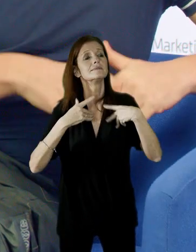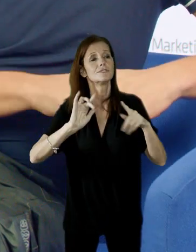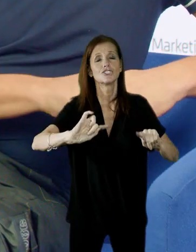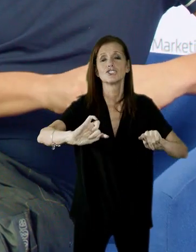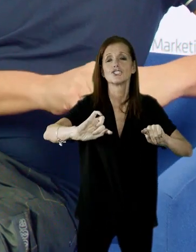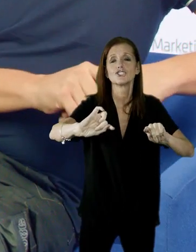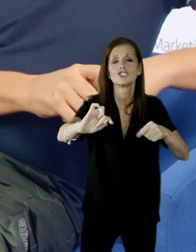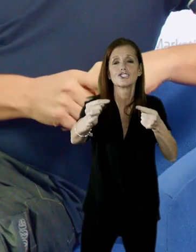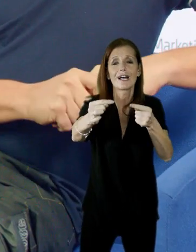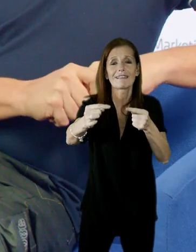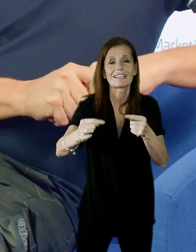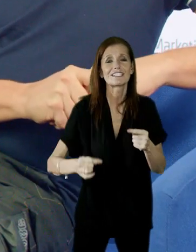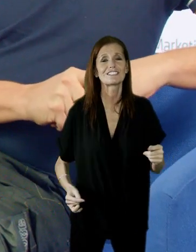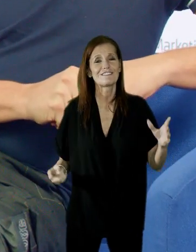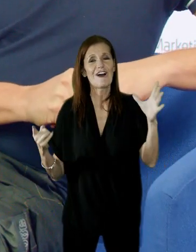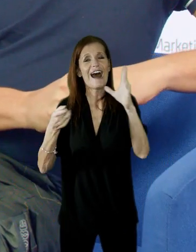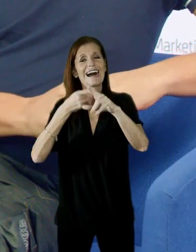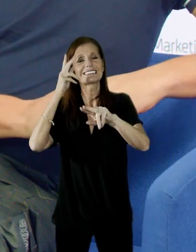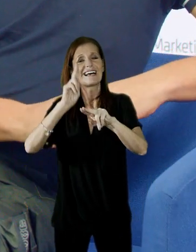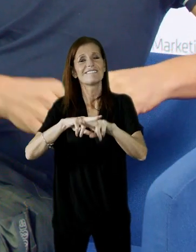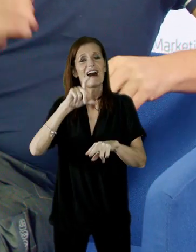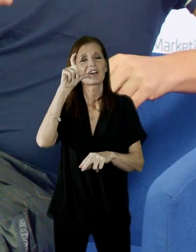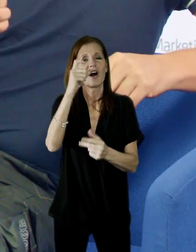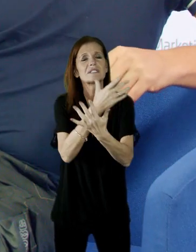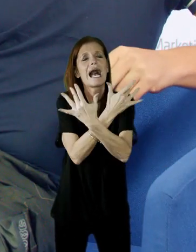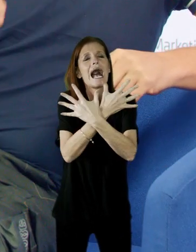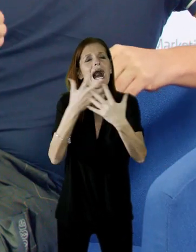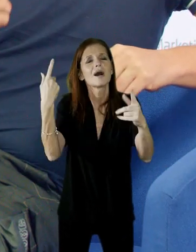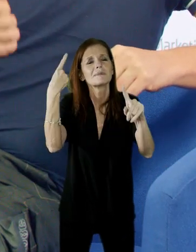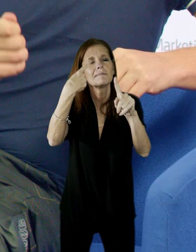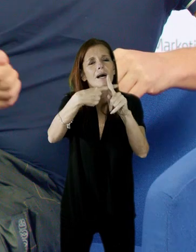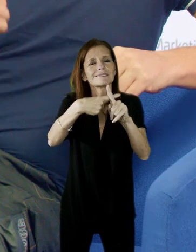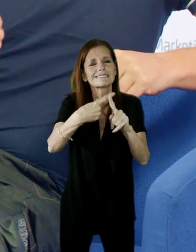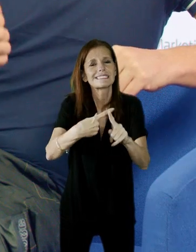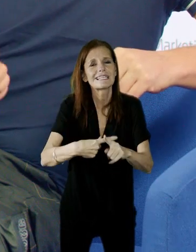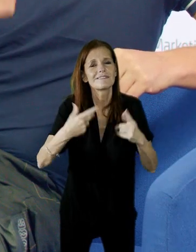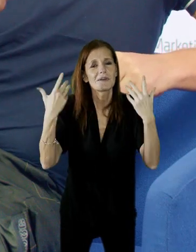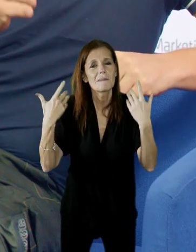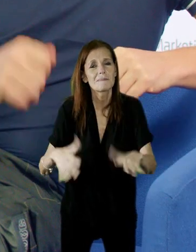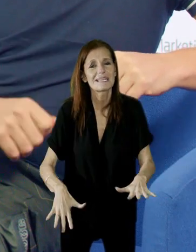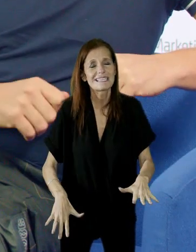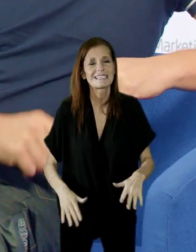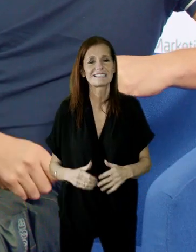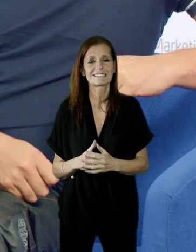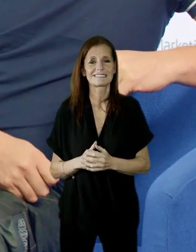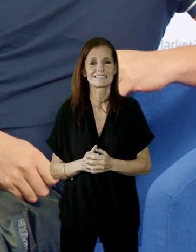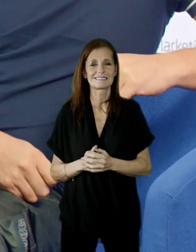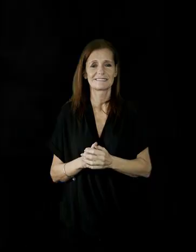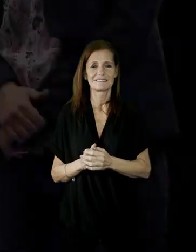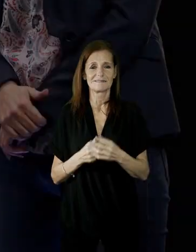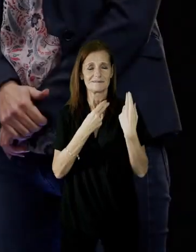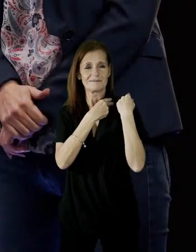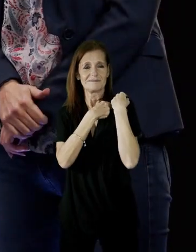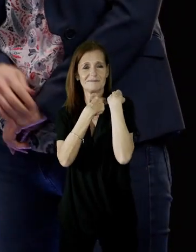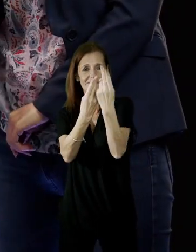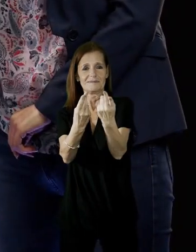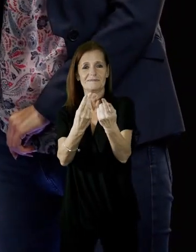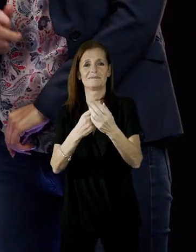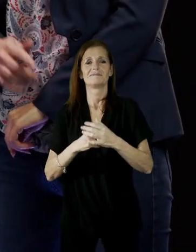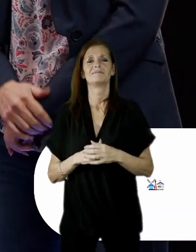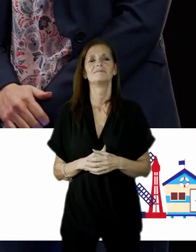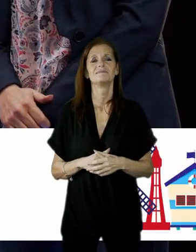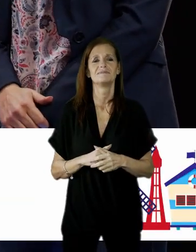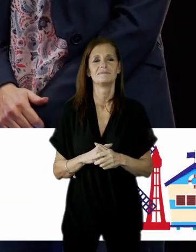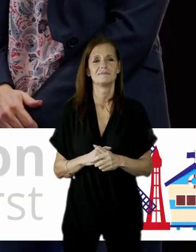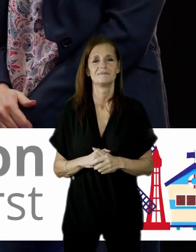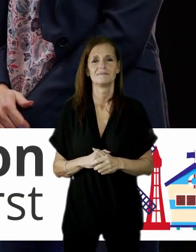got a challenge for the Access Fylde Coast team to see how many positive things have come out of the Access Fylde Coast project. Over to you.